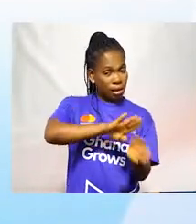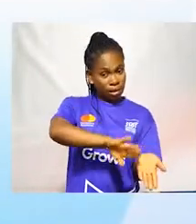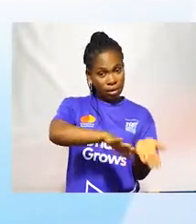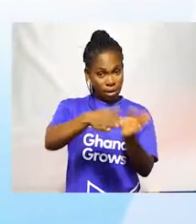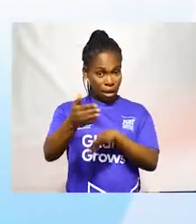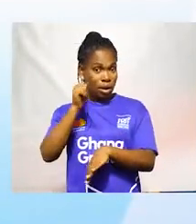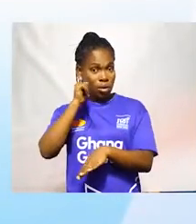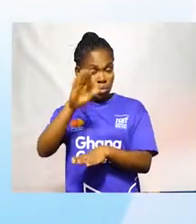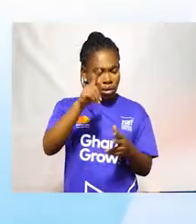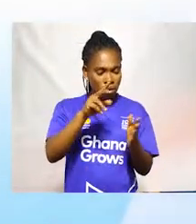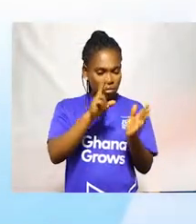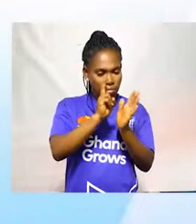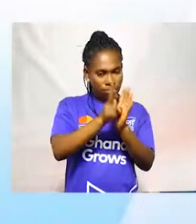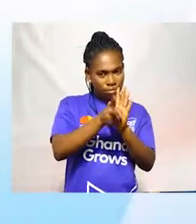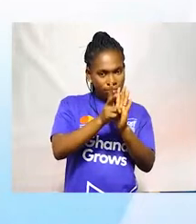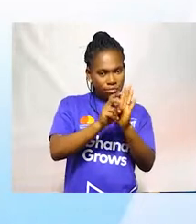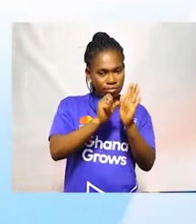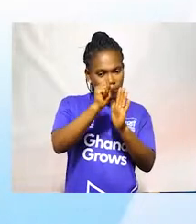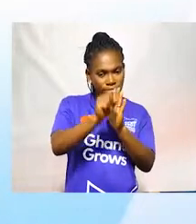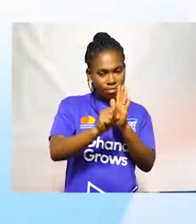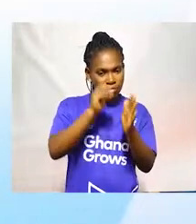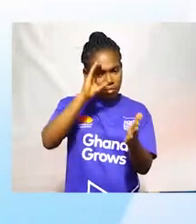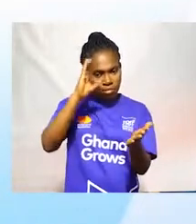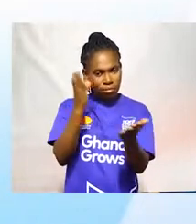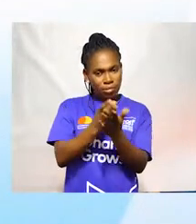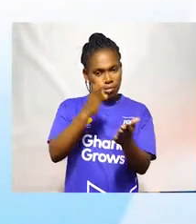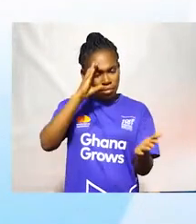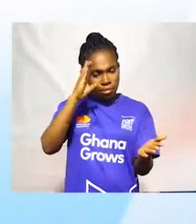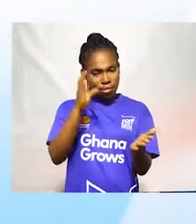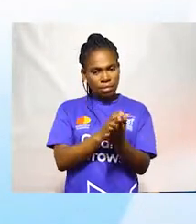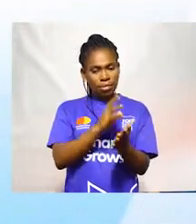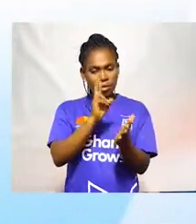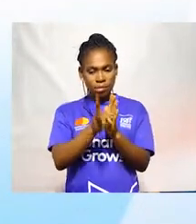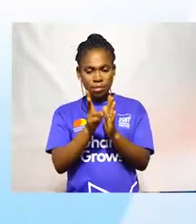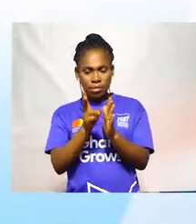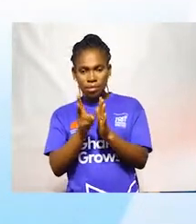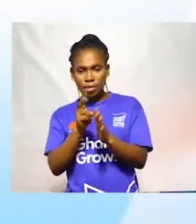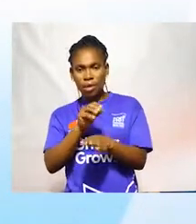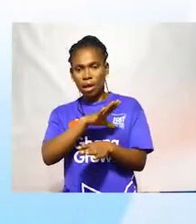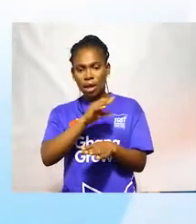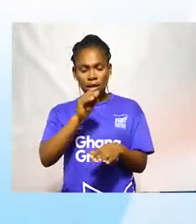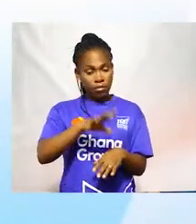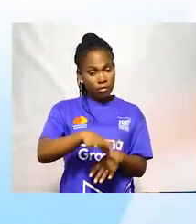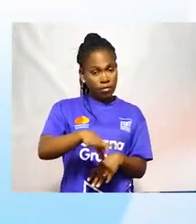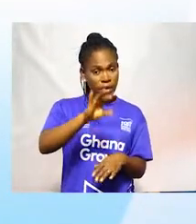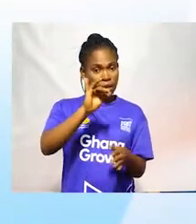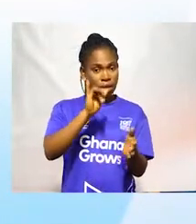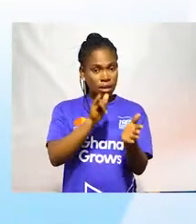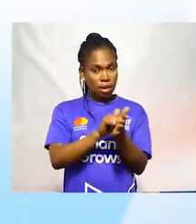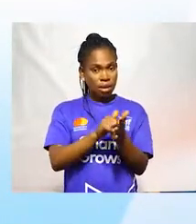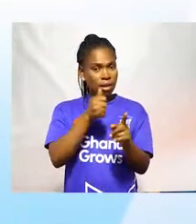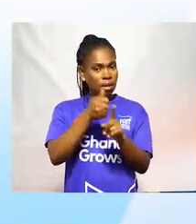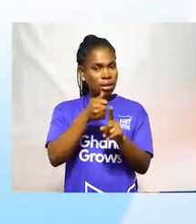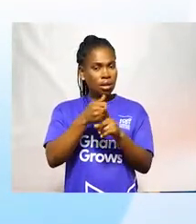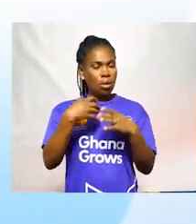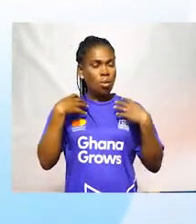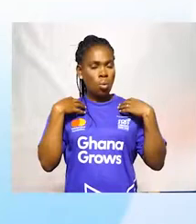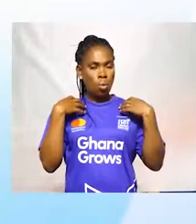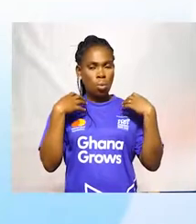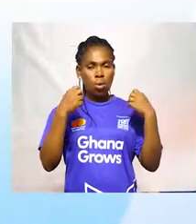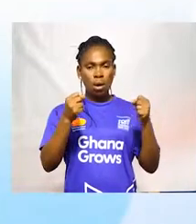the family uncovered some photos she had taken, the films of them, and found out that she was a